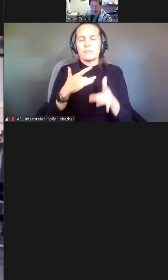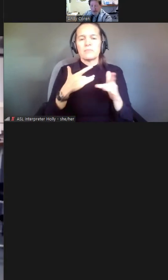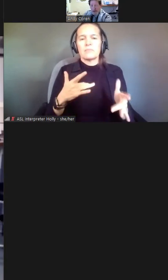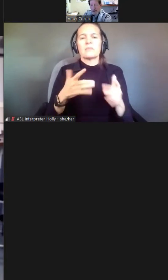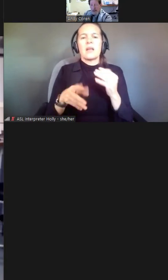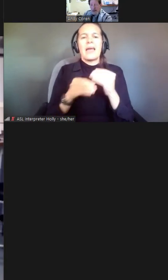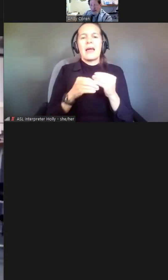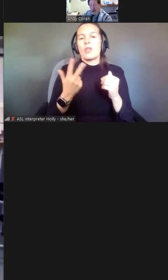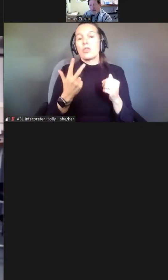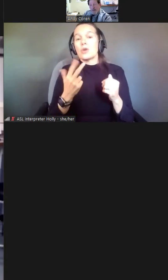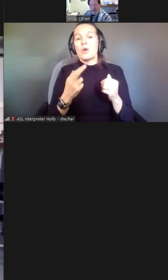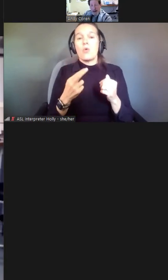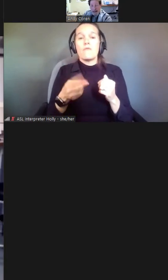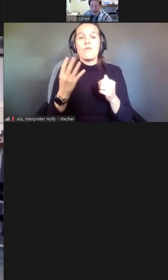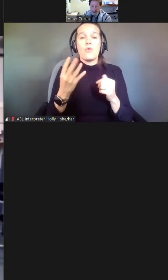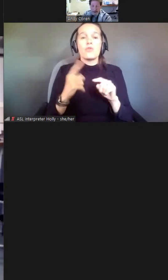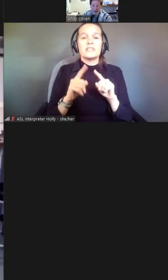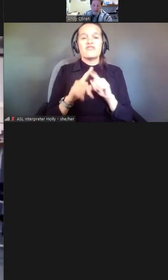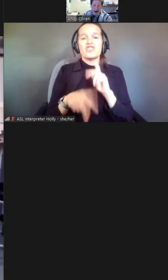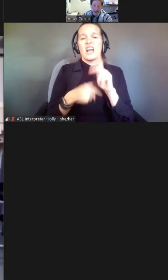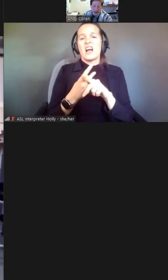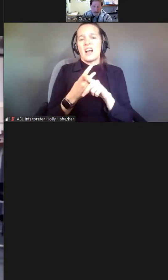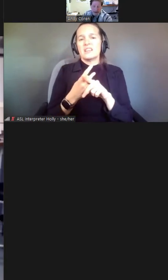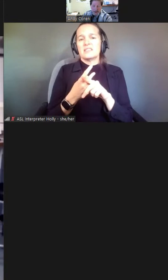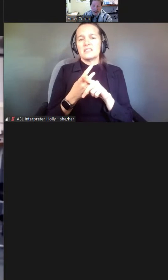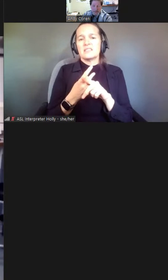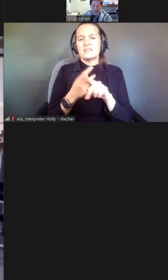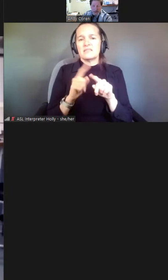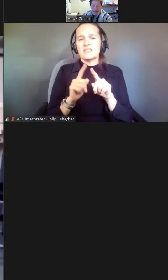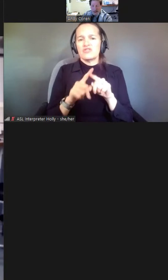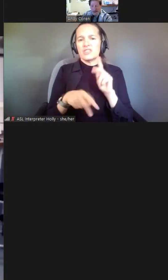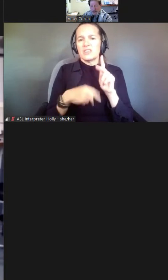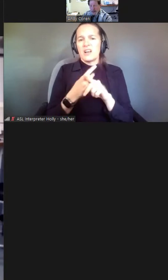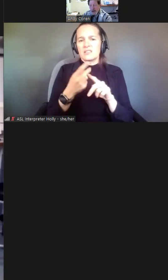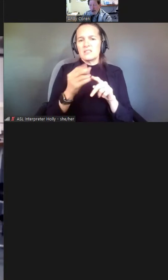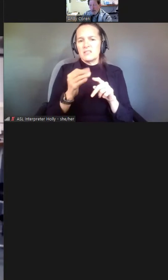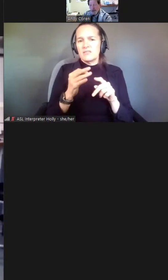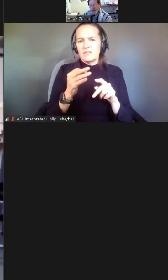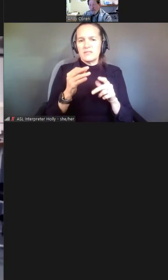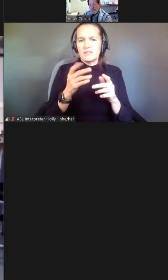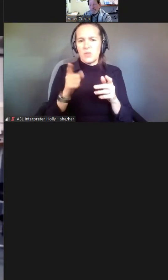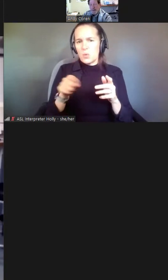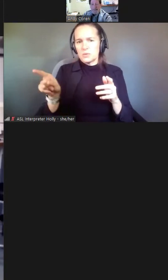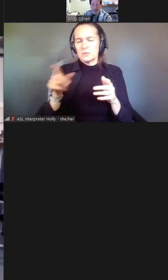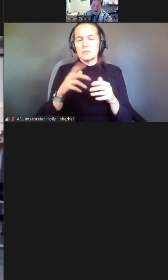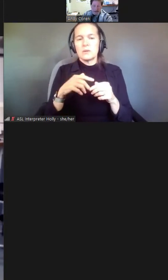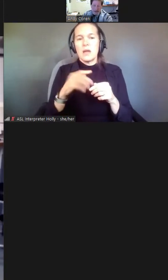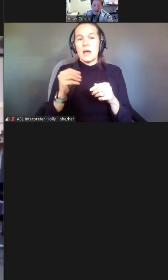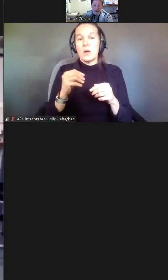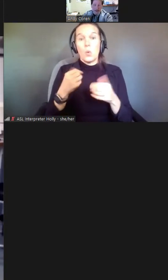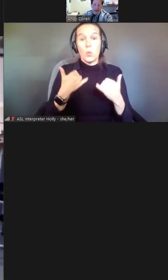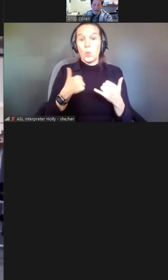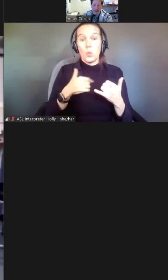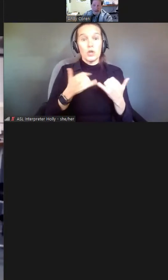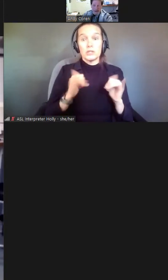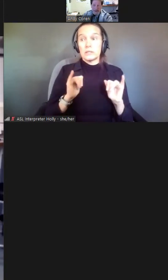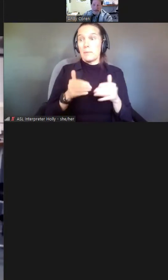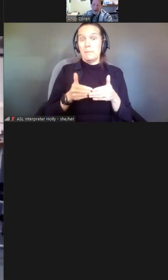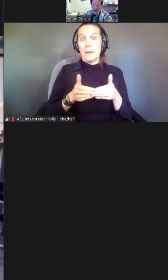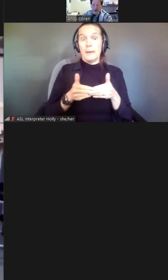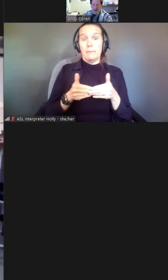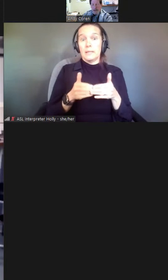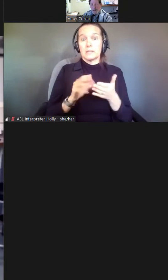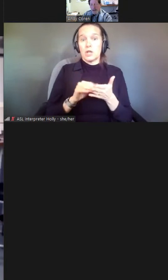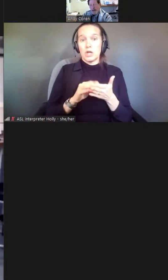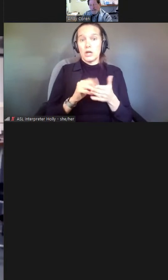4 different varieties or variant types in the influenza vaccines. We're still babies at learning about this,